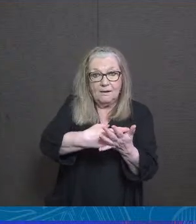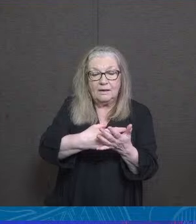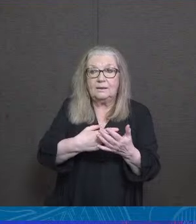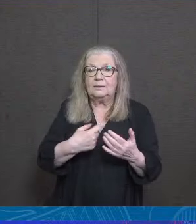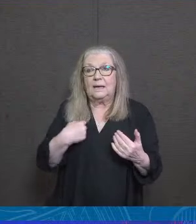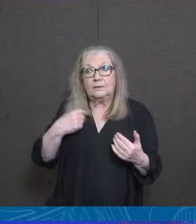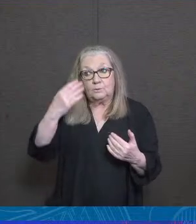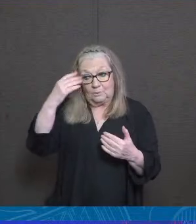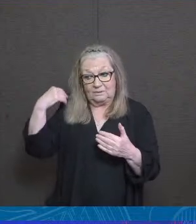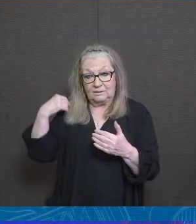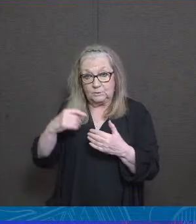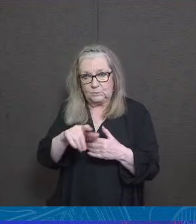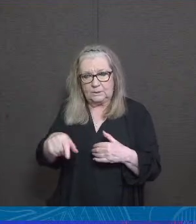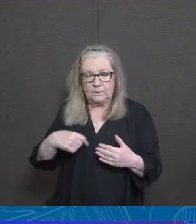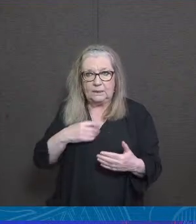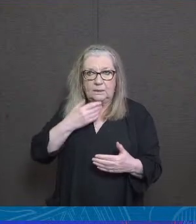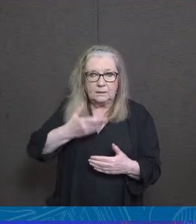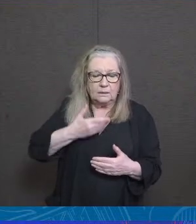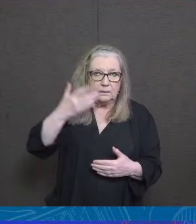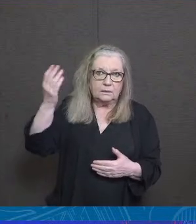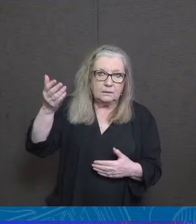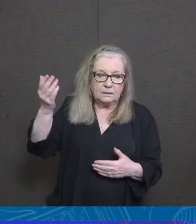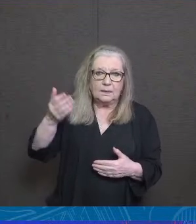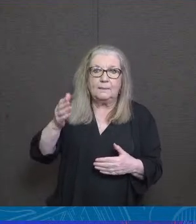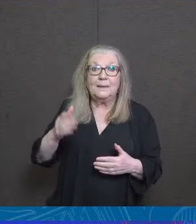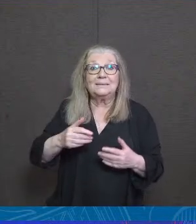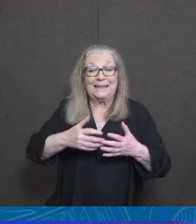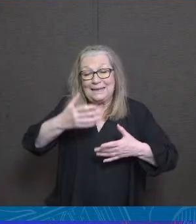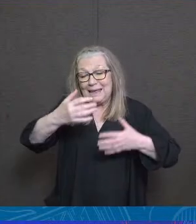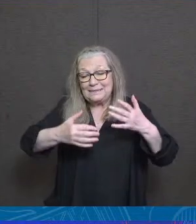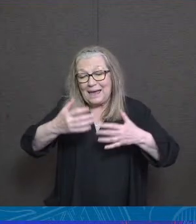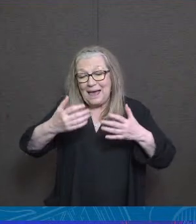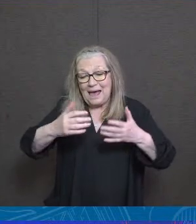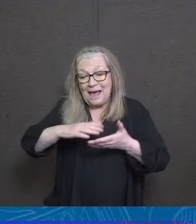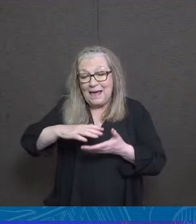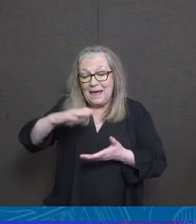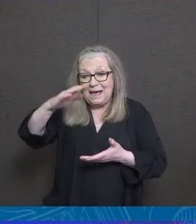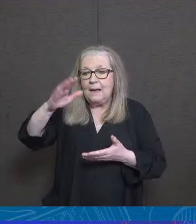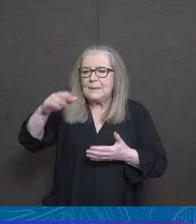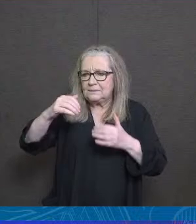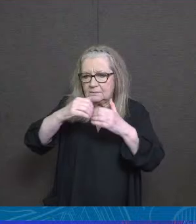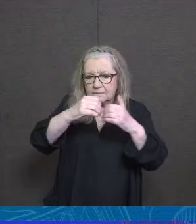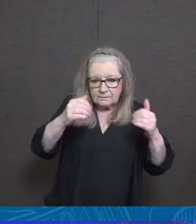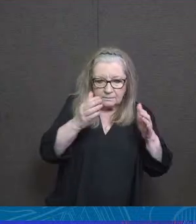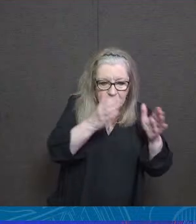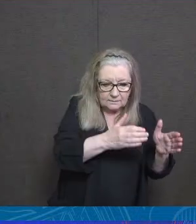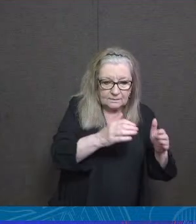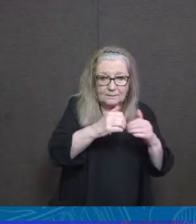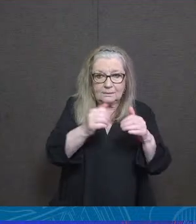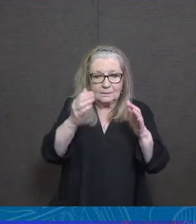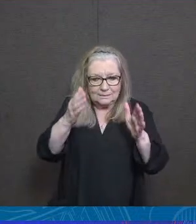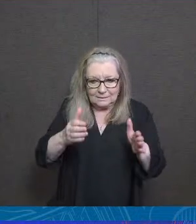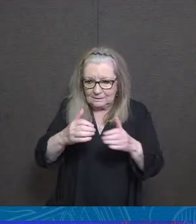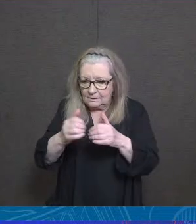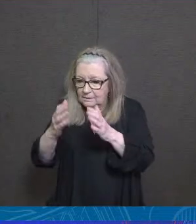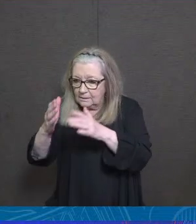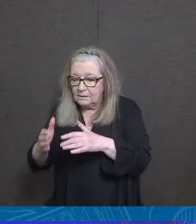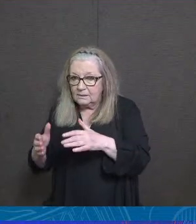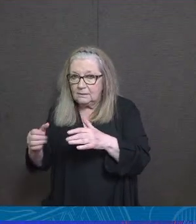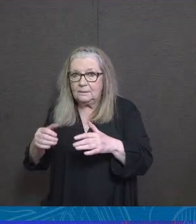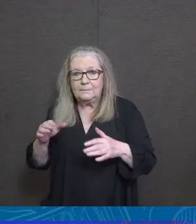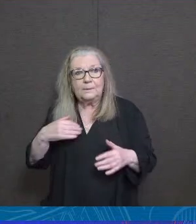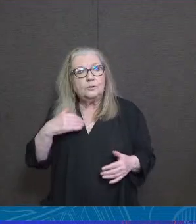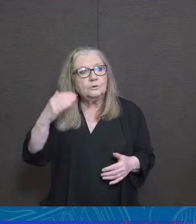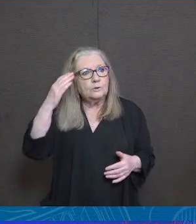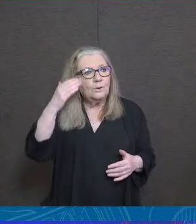data. I think we all know we need more. For AI, I guess that's even more critical when we move from the hazard space, where we can have the